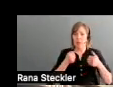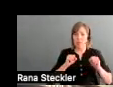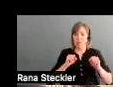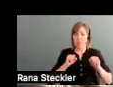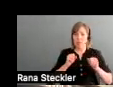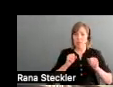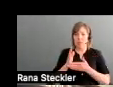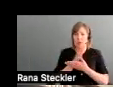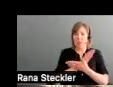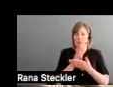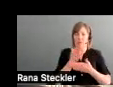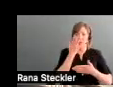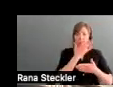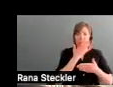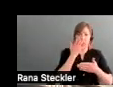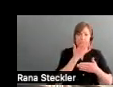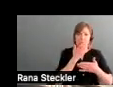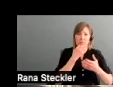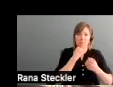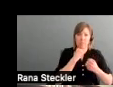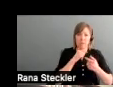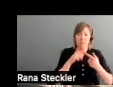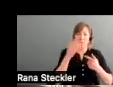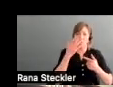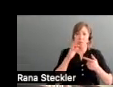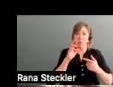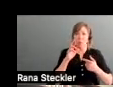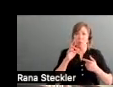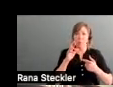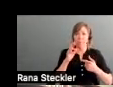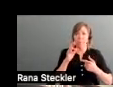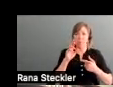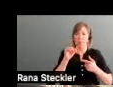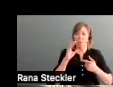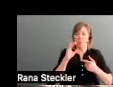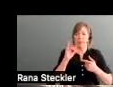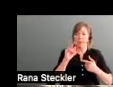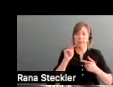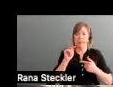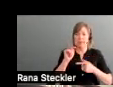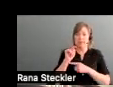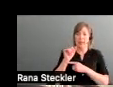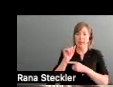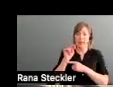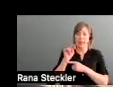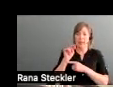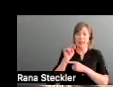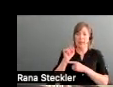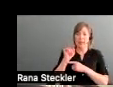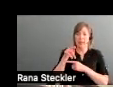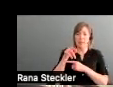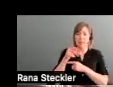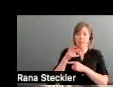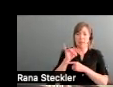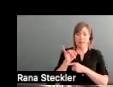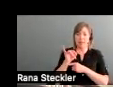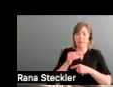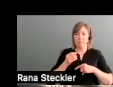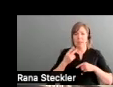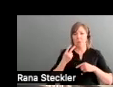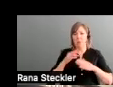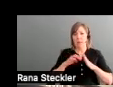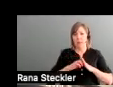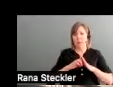ranged from racial ambivalence to racist antipathy. And I just have a couple of examples